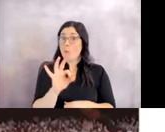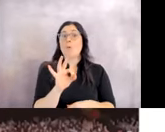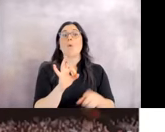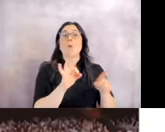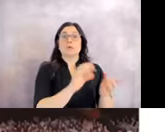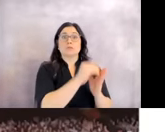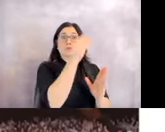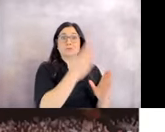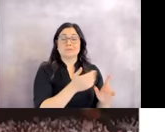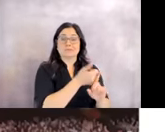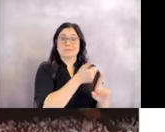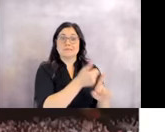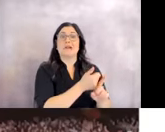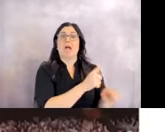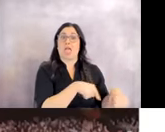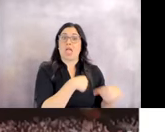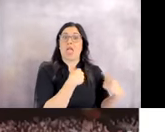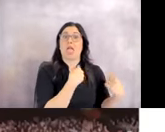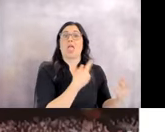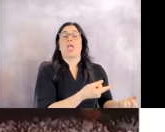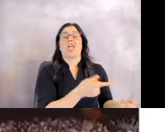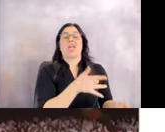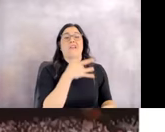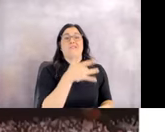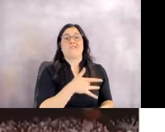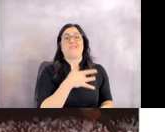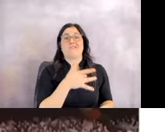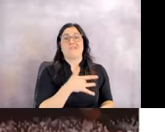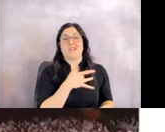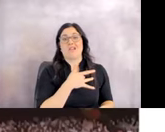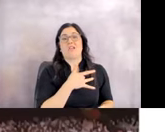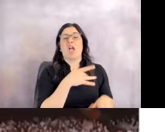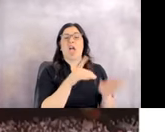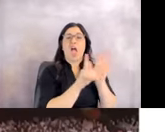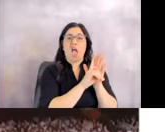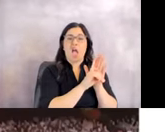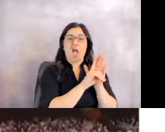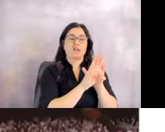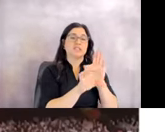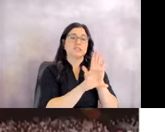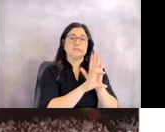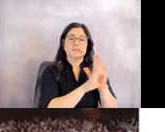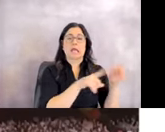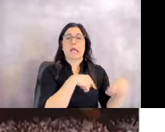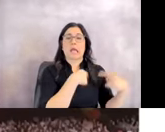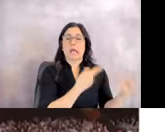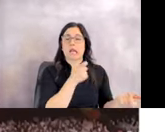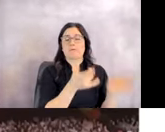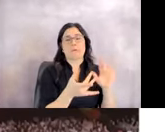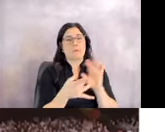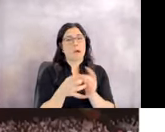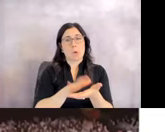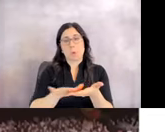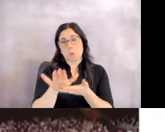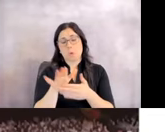gone through life kind of feeling like they were always the D, the C student, or they didn't belong.